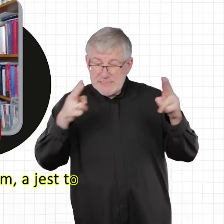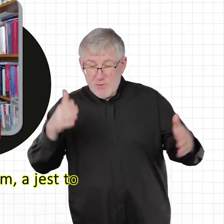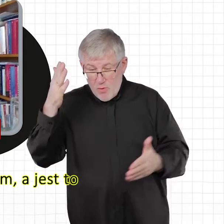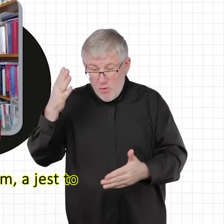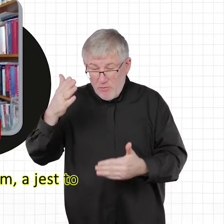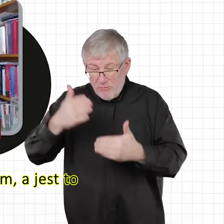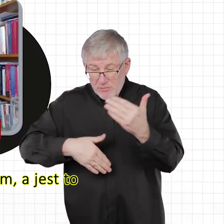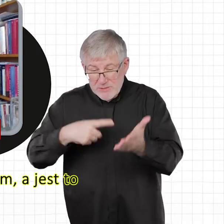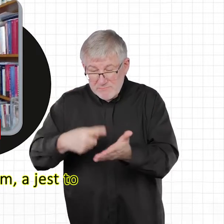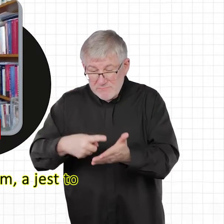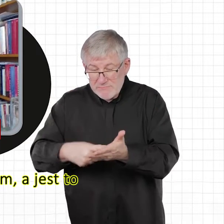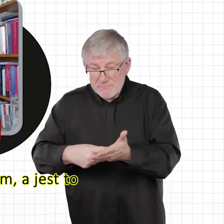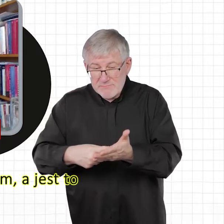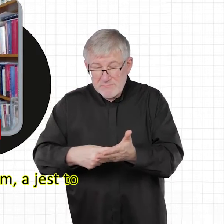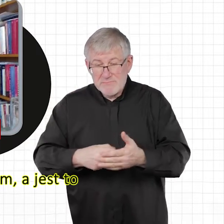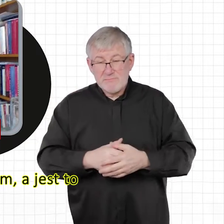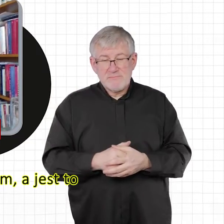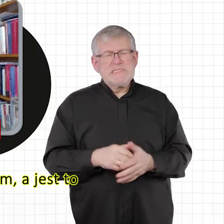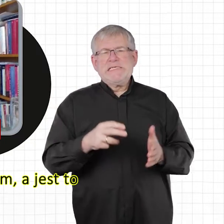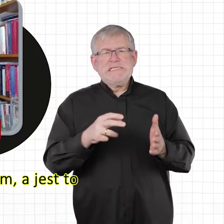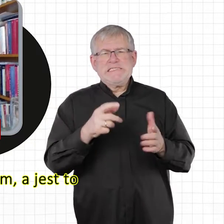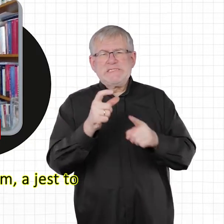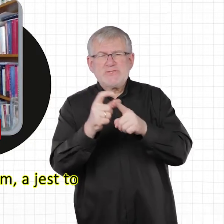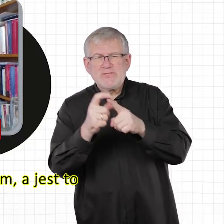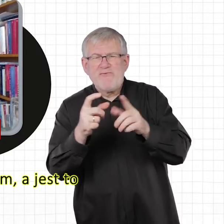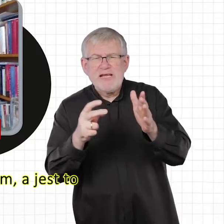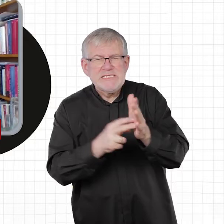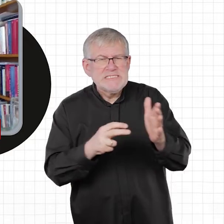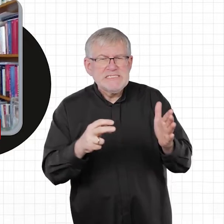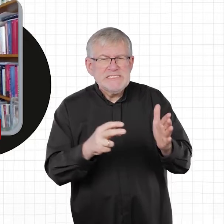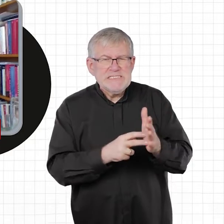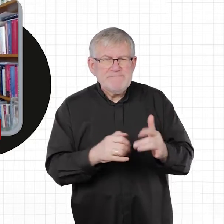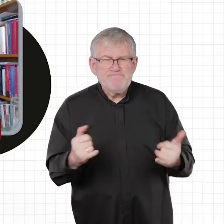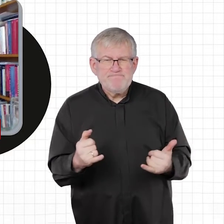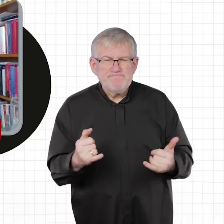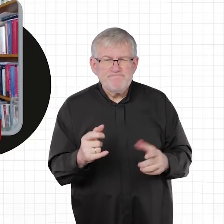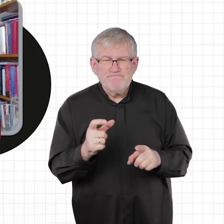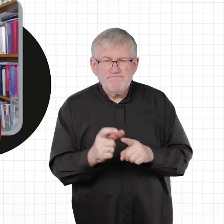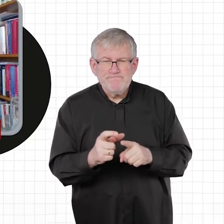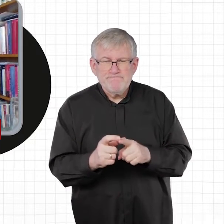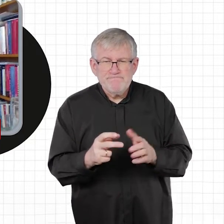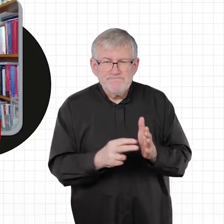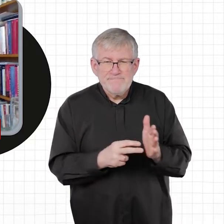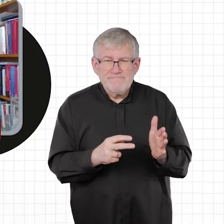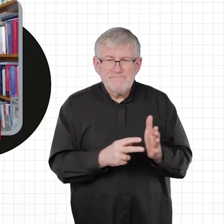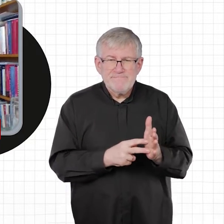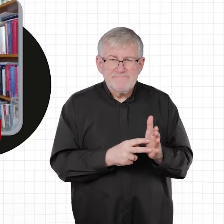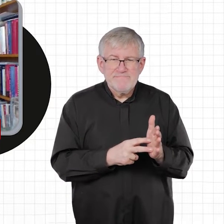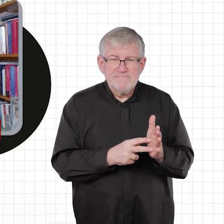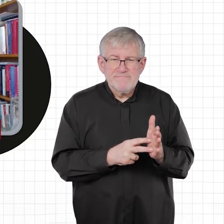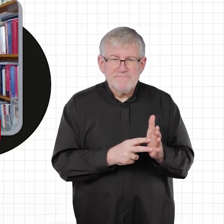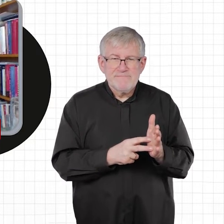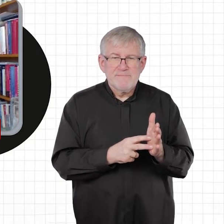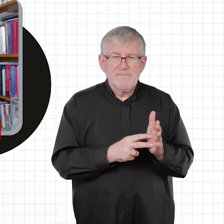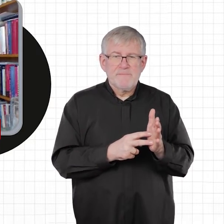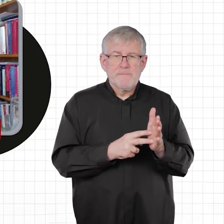extremely important point, and that is the participation of the teenagers or the children. Or it's not necessarily something